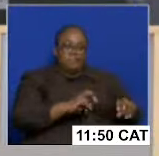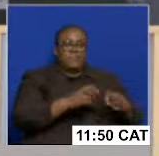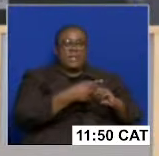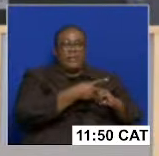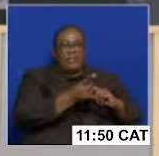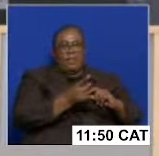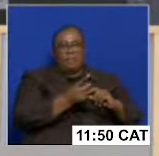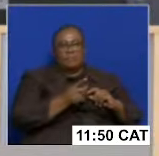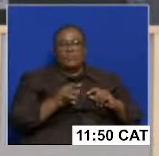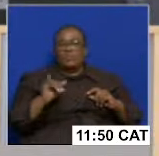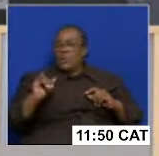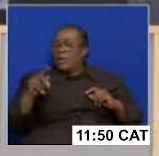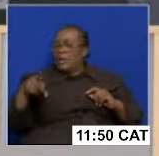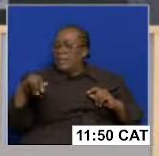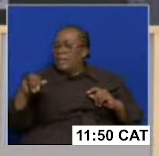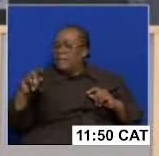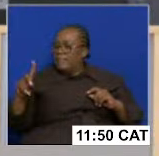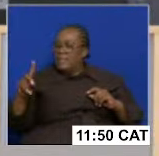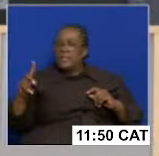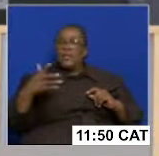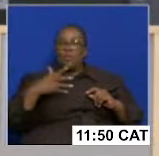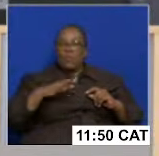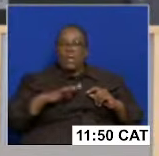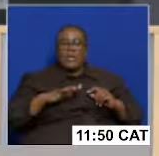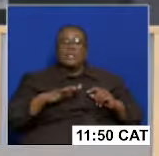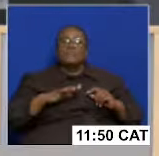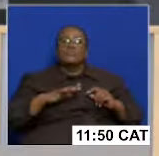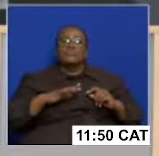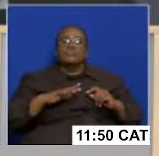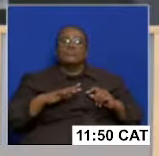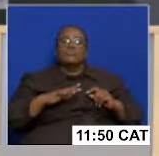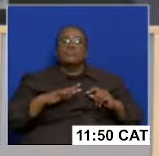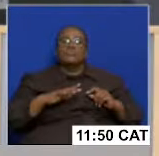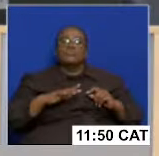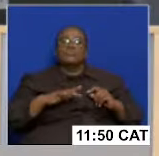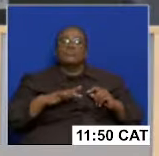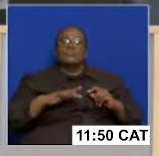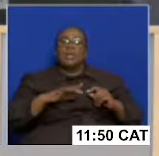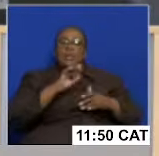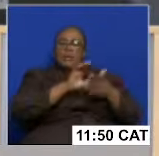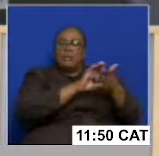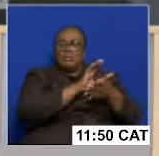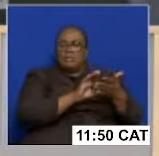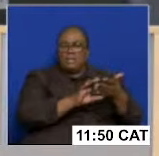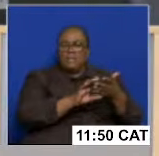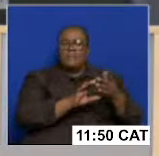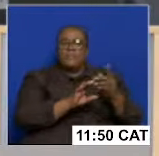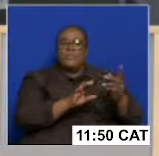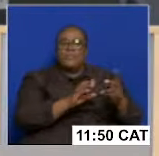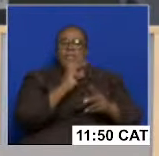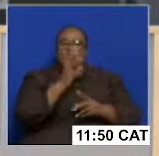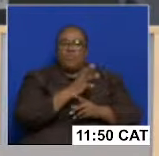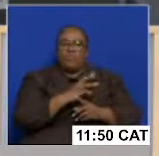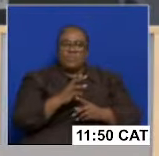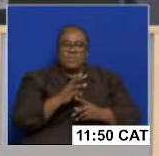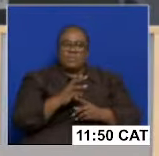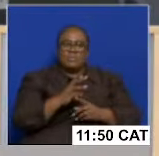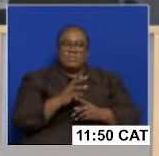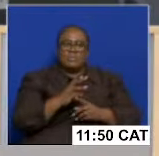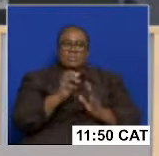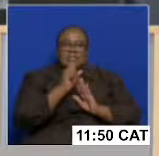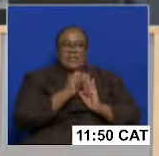their warning statements. My WhatsApp communication with her is attached as